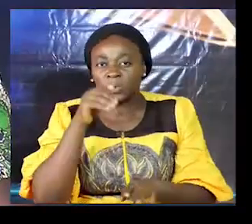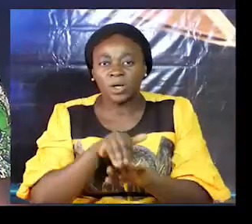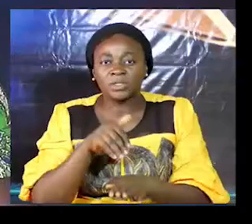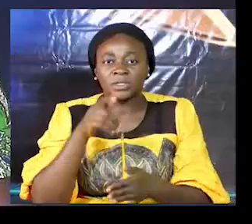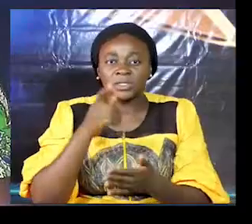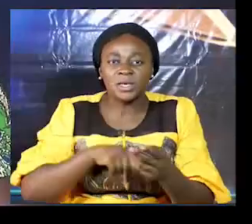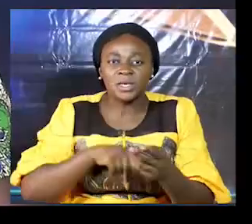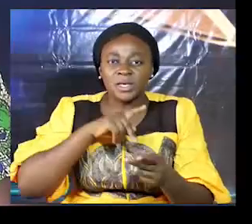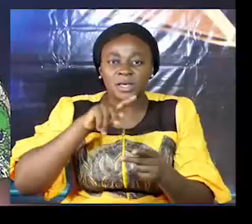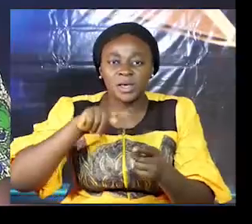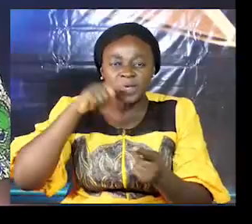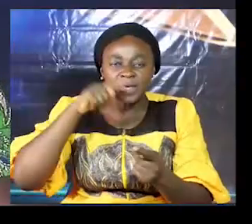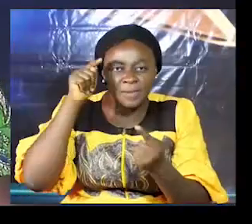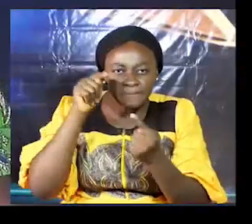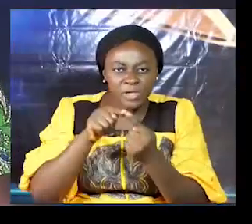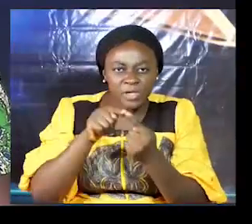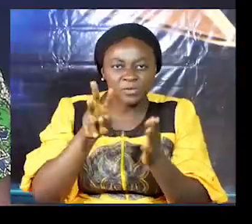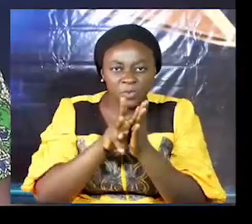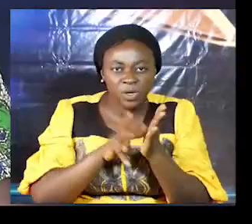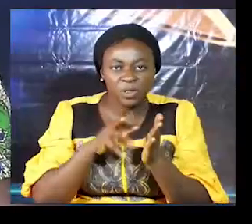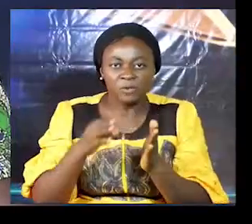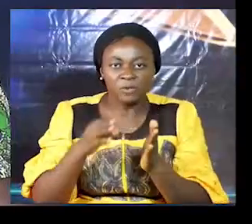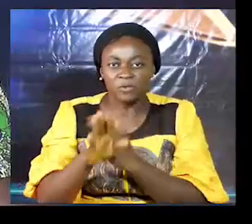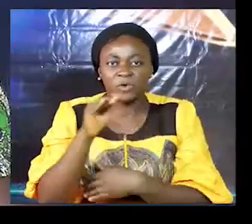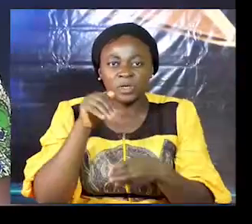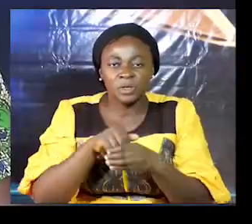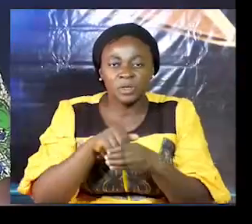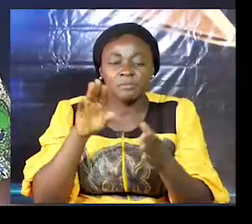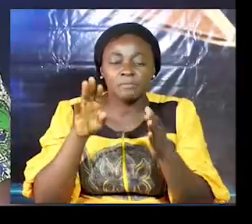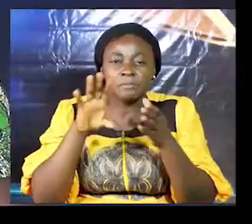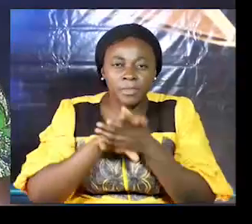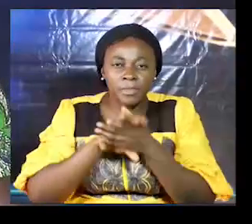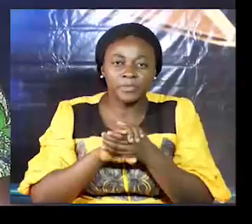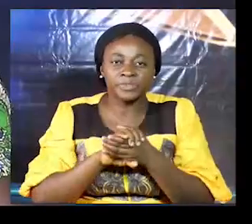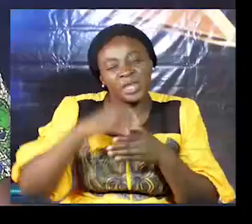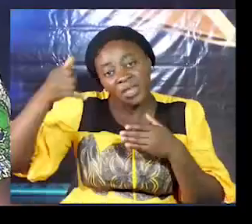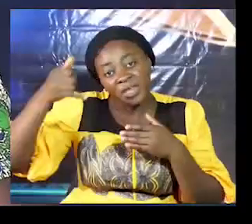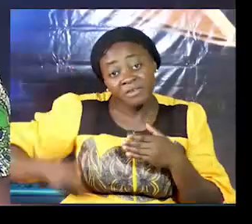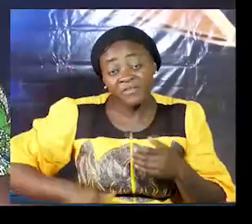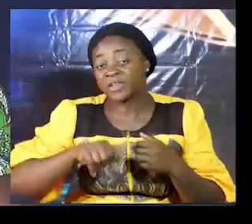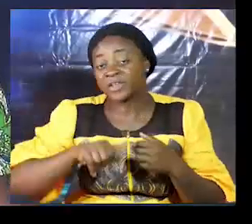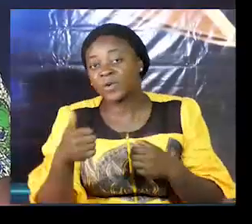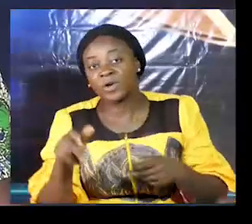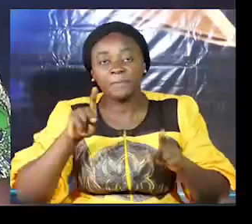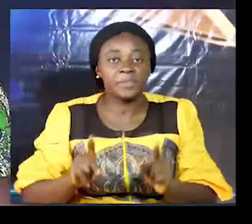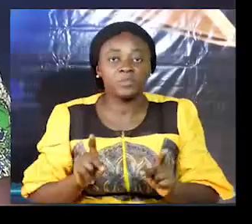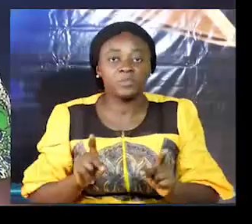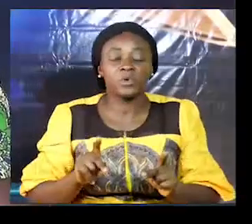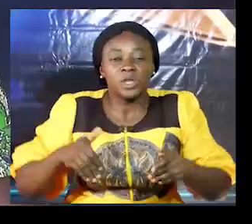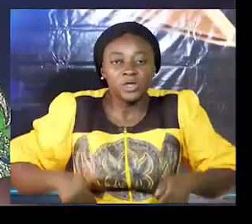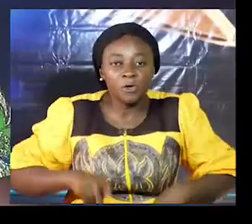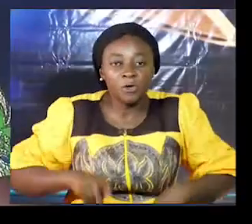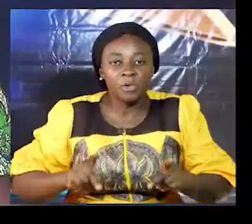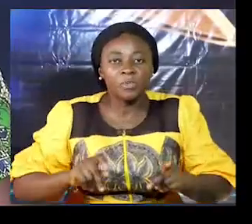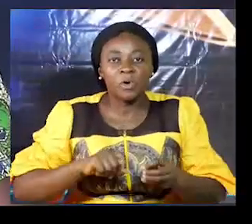that moment by the special grace of God. Also invite all other young ones, all the youth around you in the fellowship in